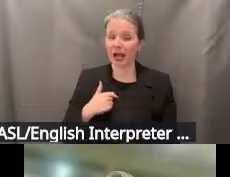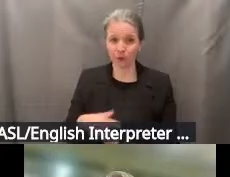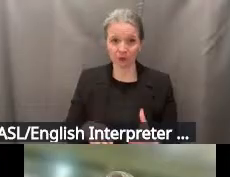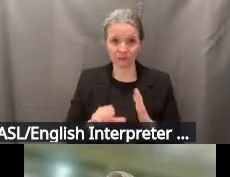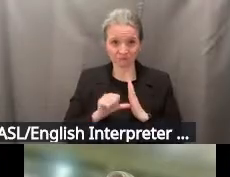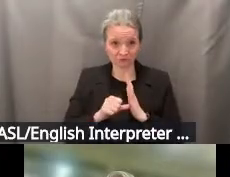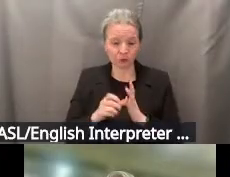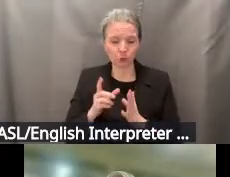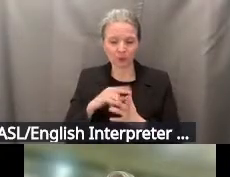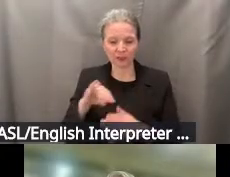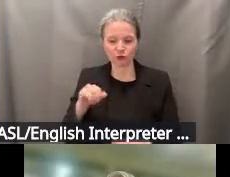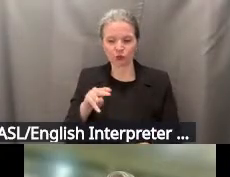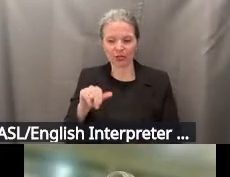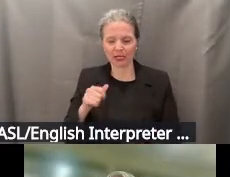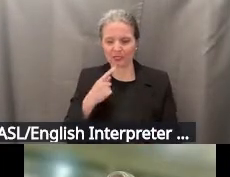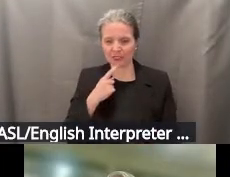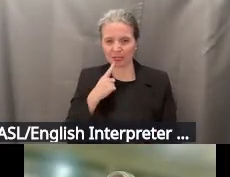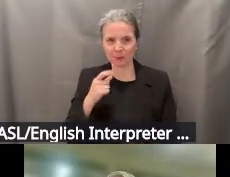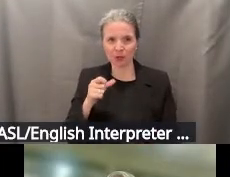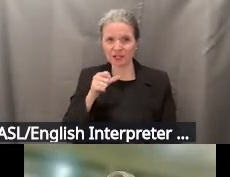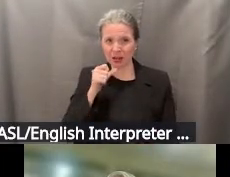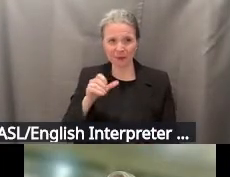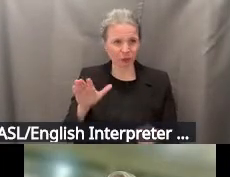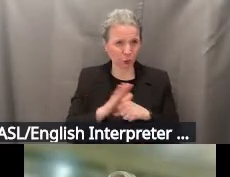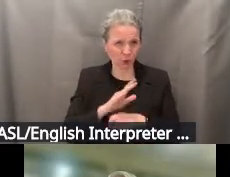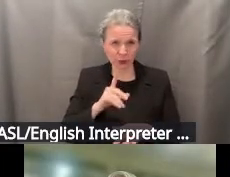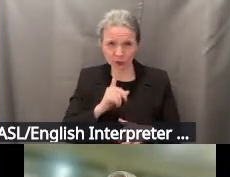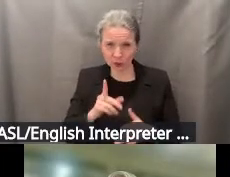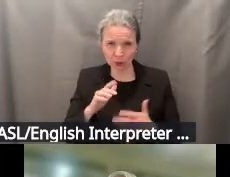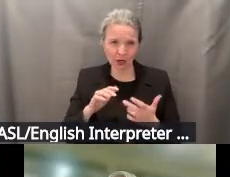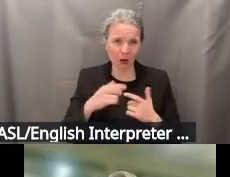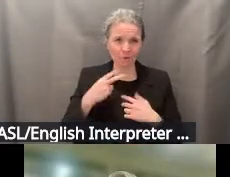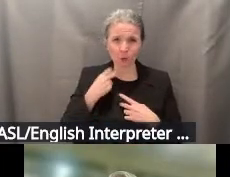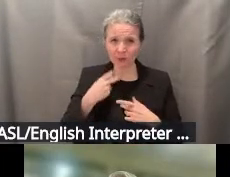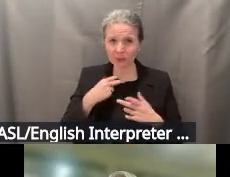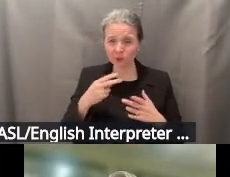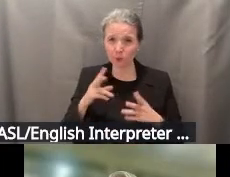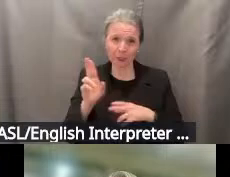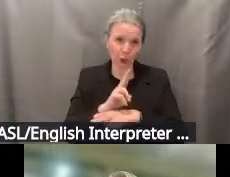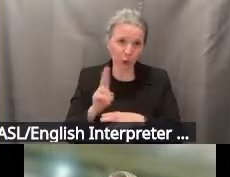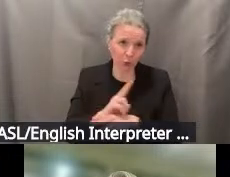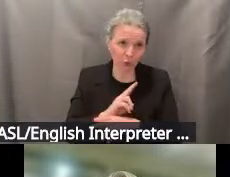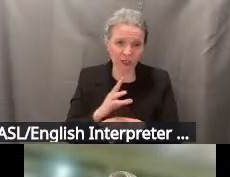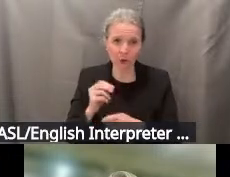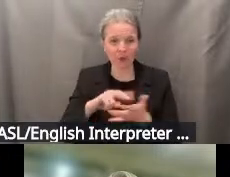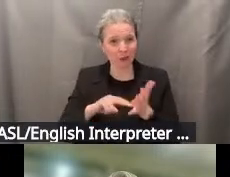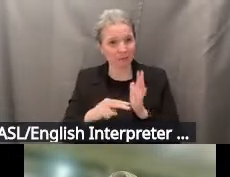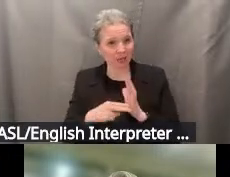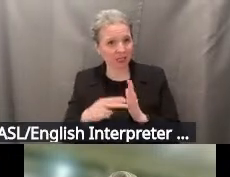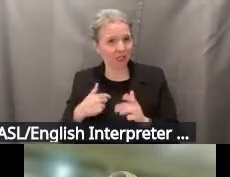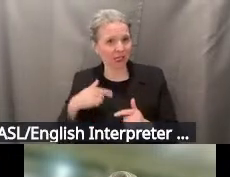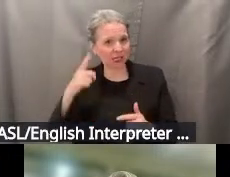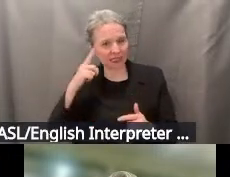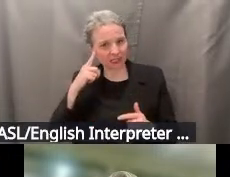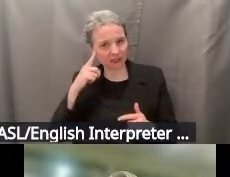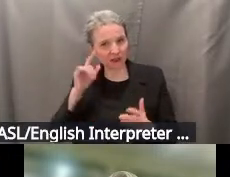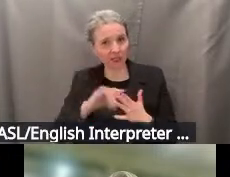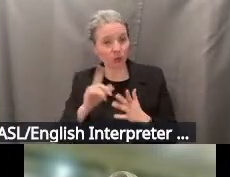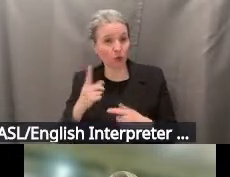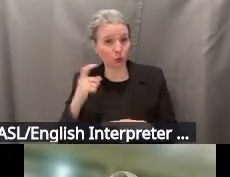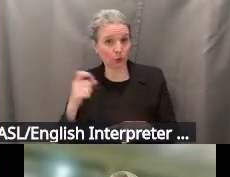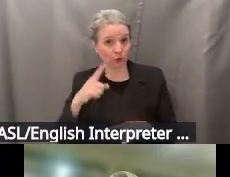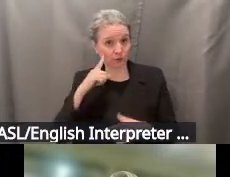one of the things Jana said about not being totally sure how our voices were being utilized and what that meant. I think that that's always a question